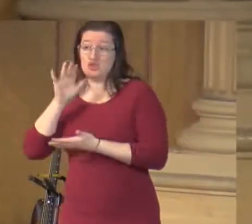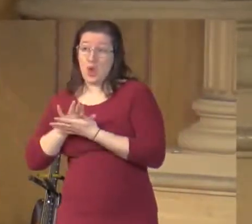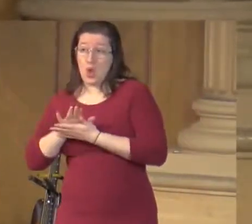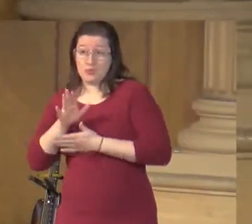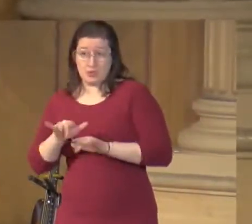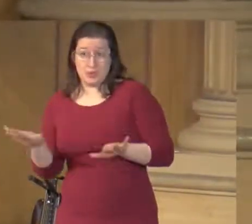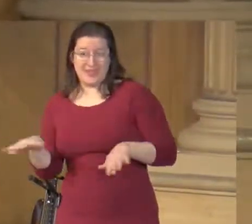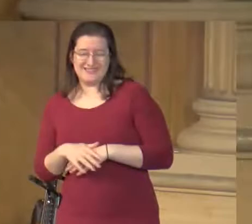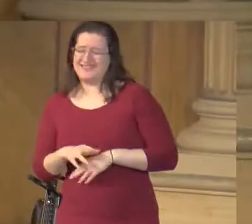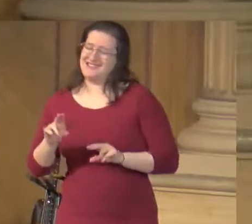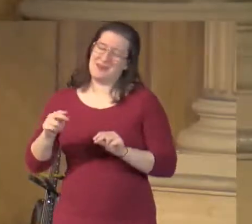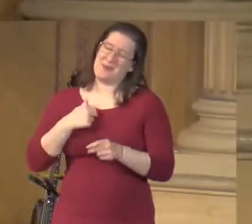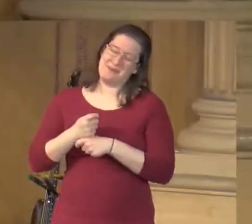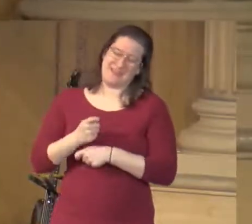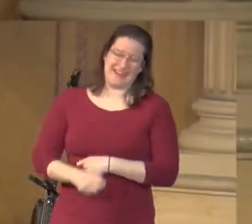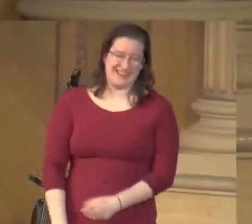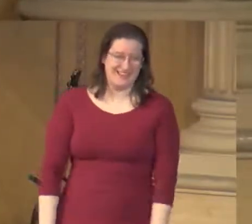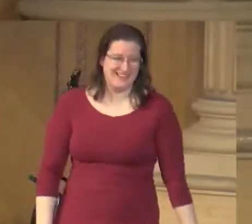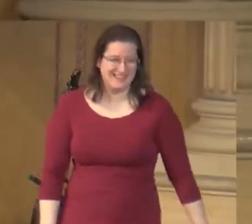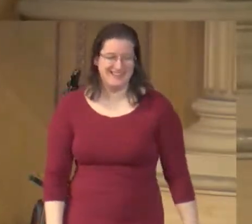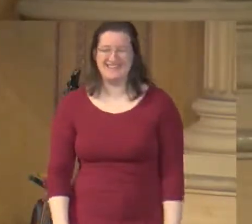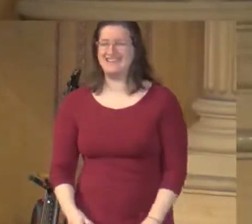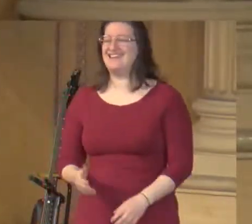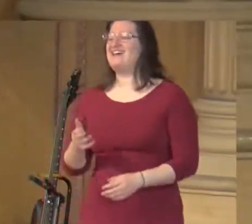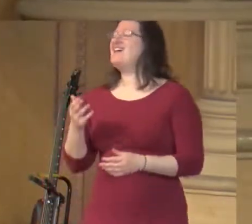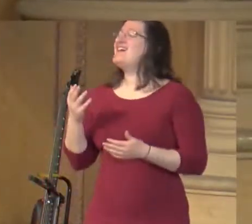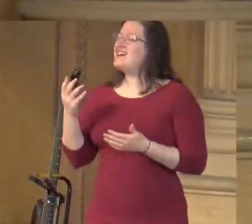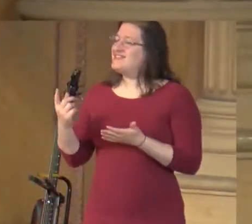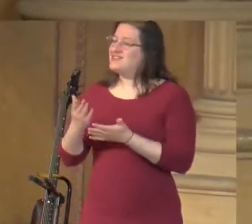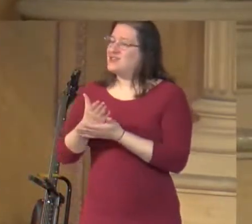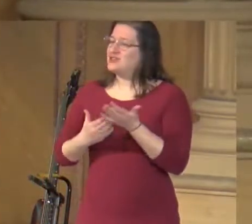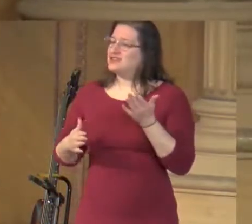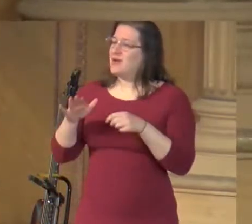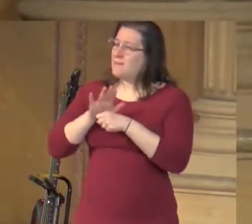feels like there's there's this pressure that's out there